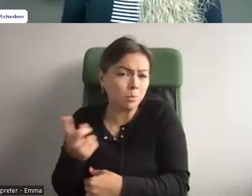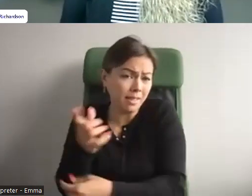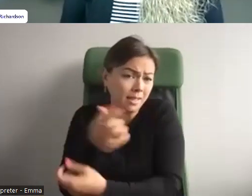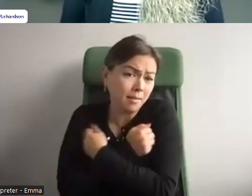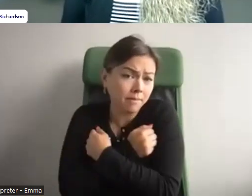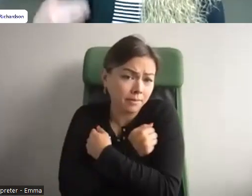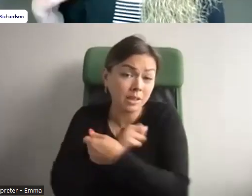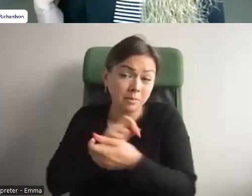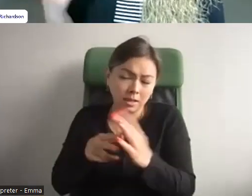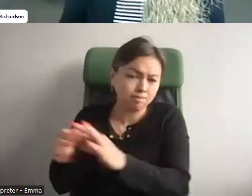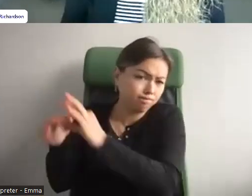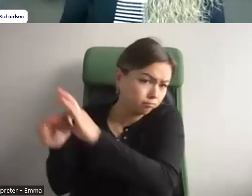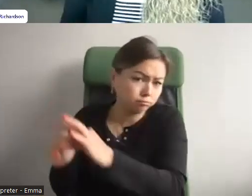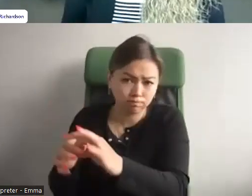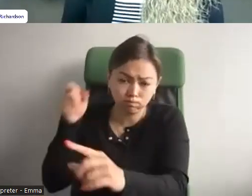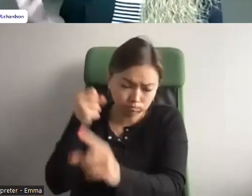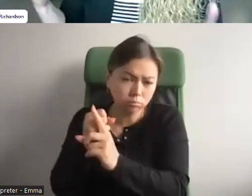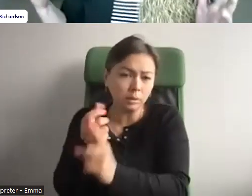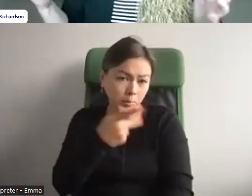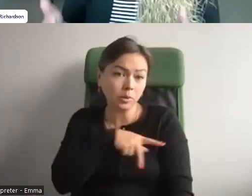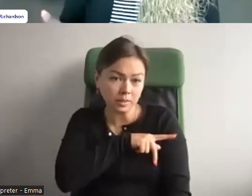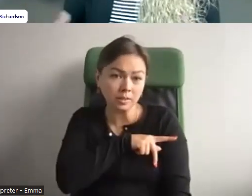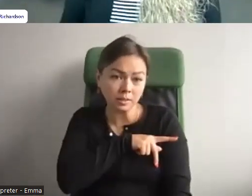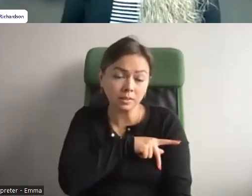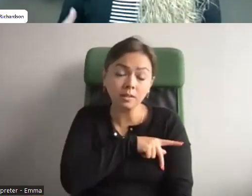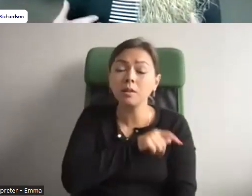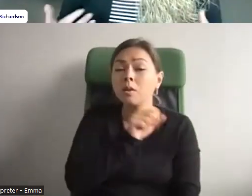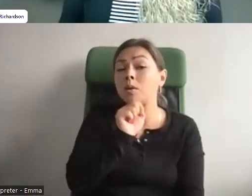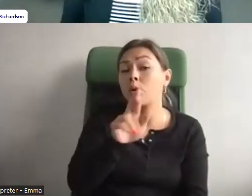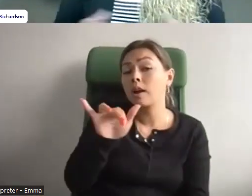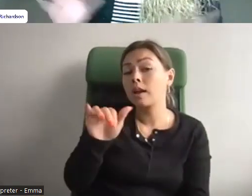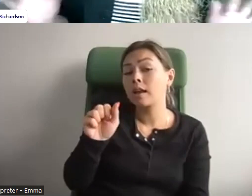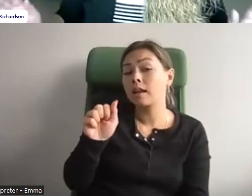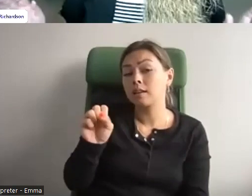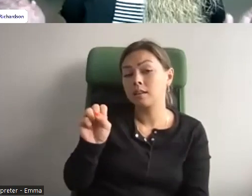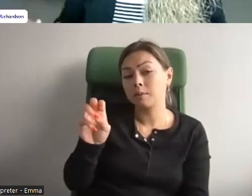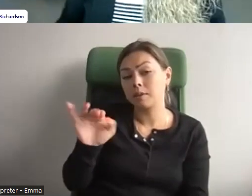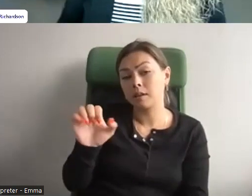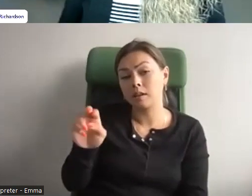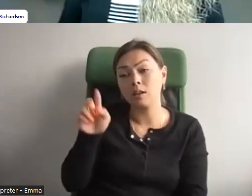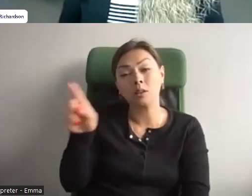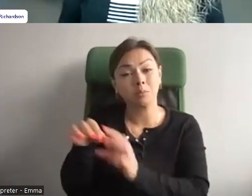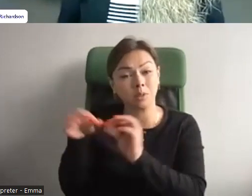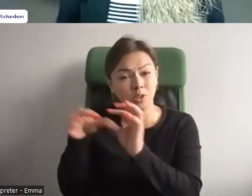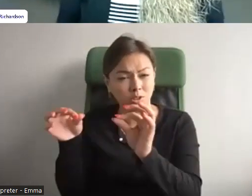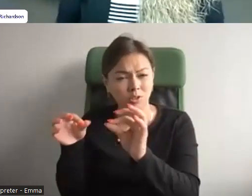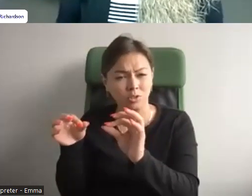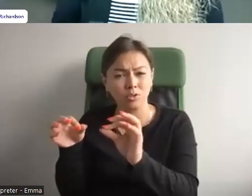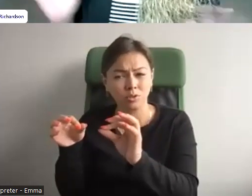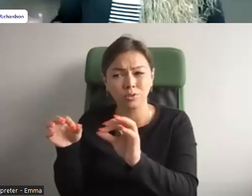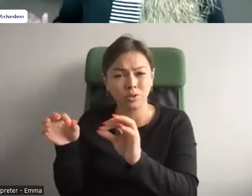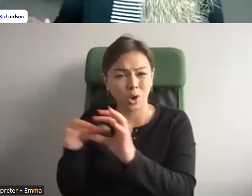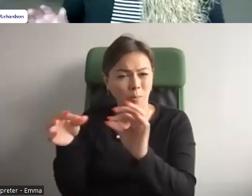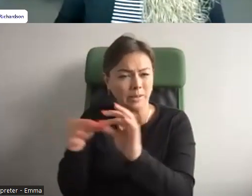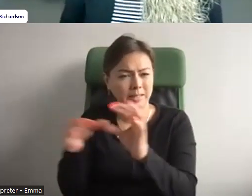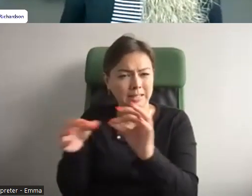deeply personal. And then when you have, like, Yasmin, the comments, I tend not to read them personally. I